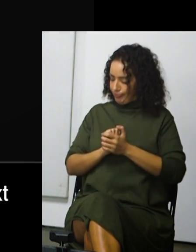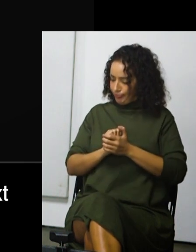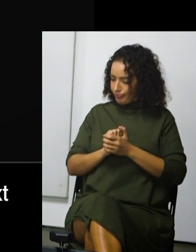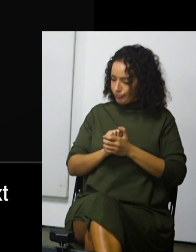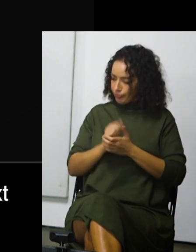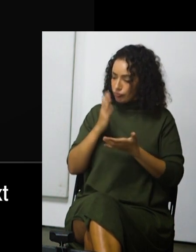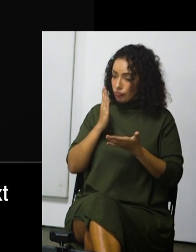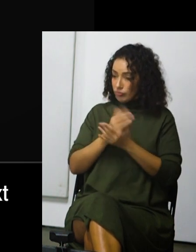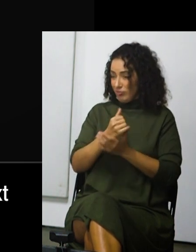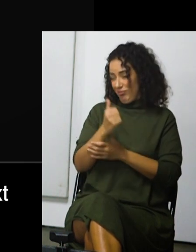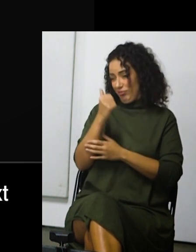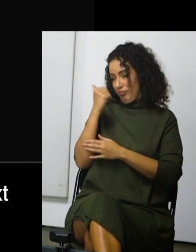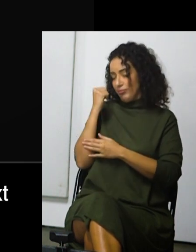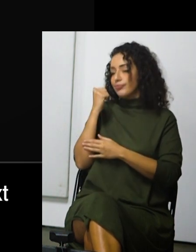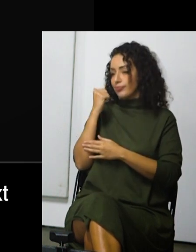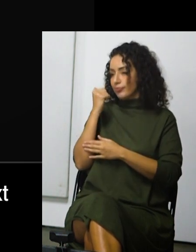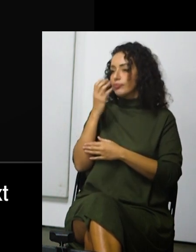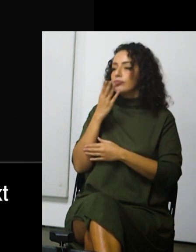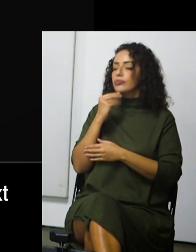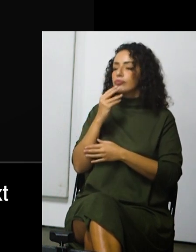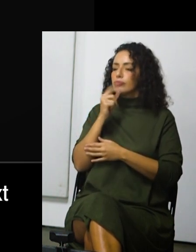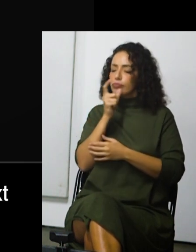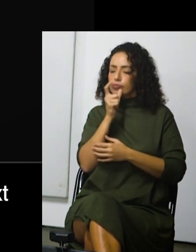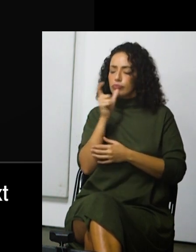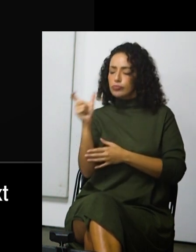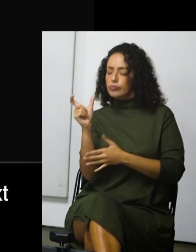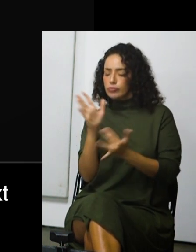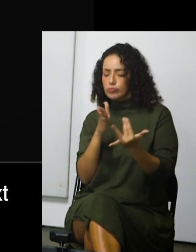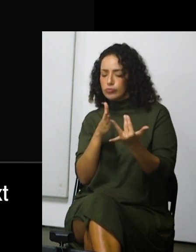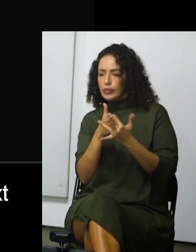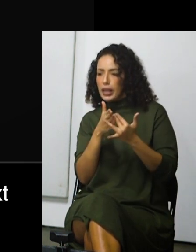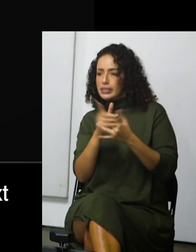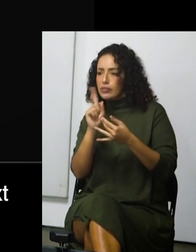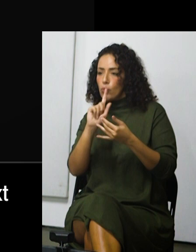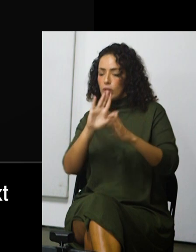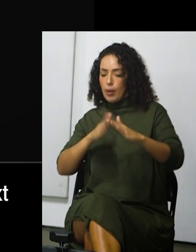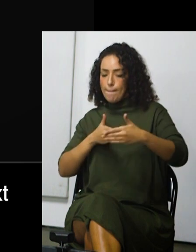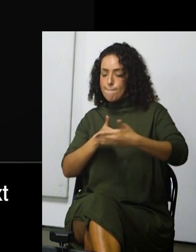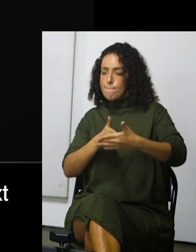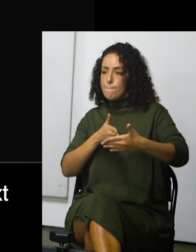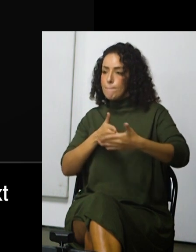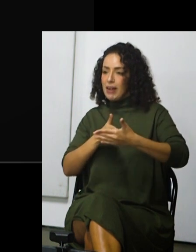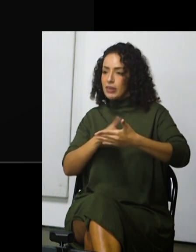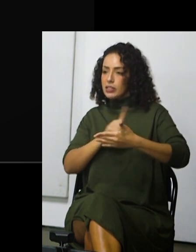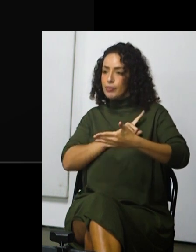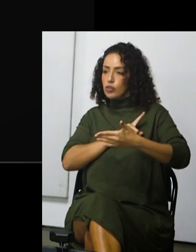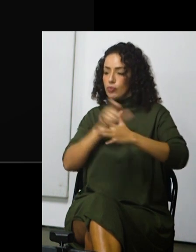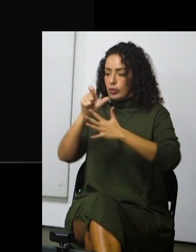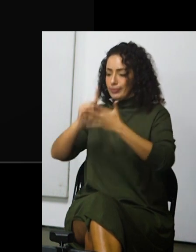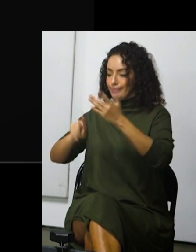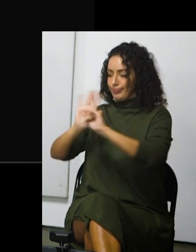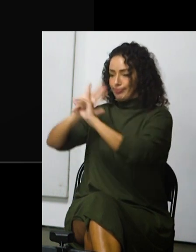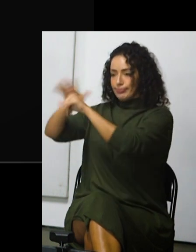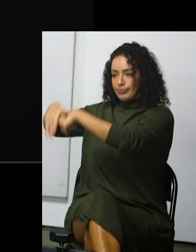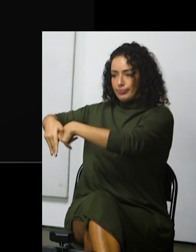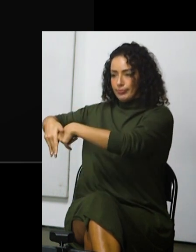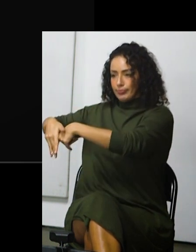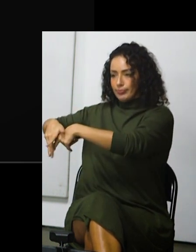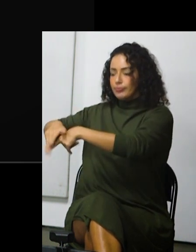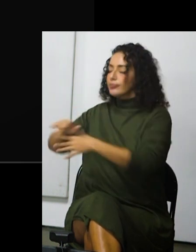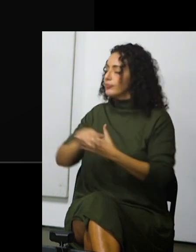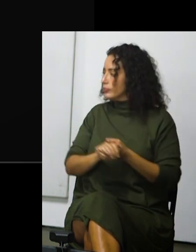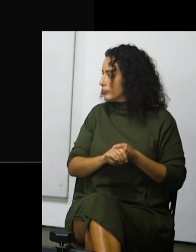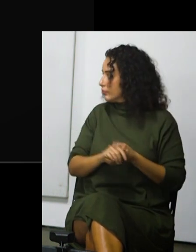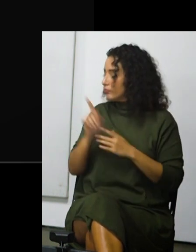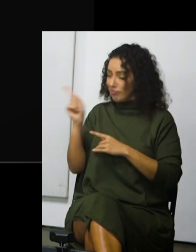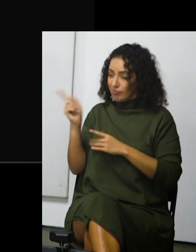Primarily, this document uses the term access in the context of barriers caused by ableism, although these barriers inherently overlap